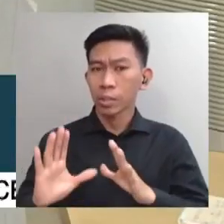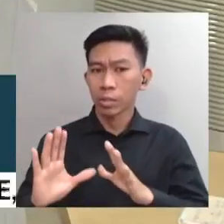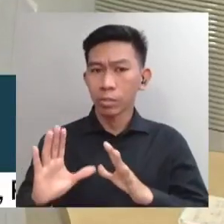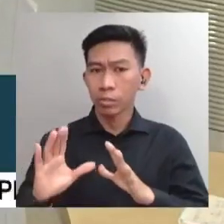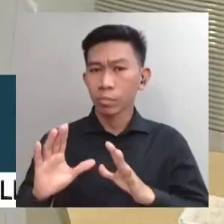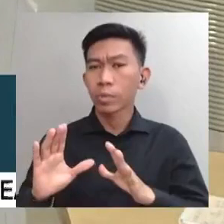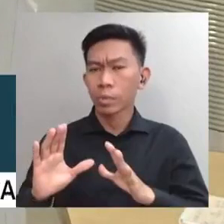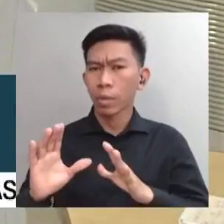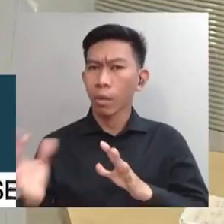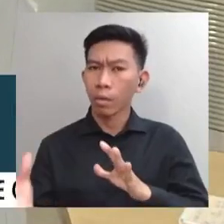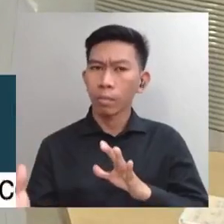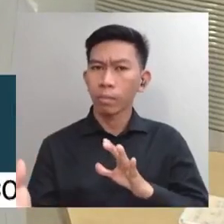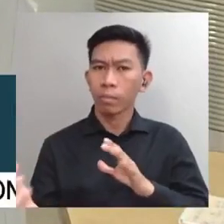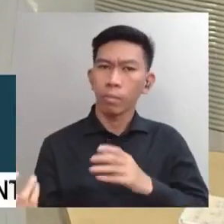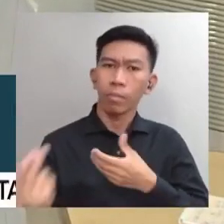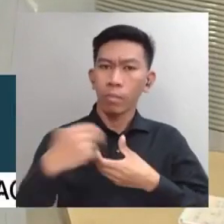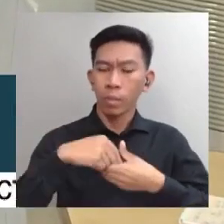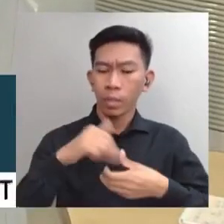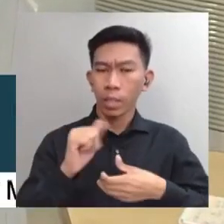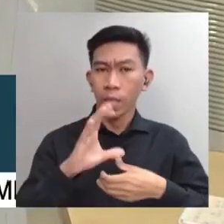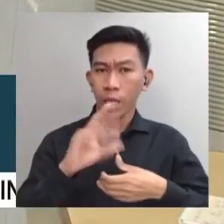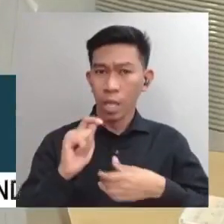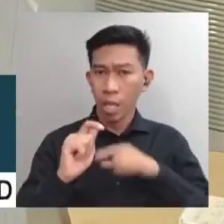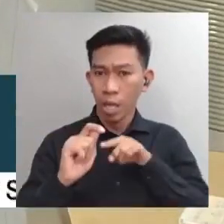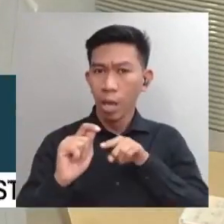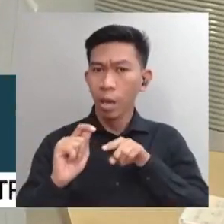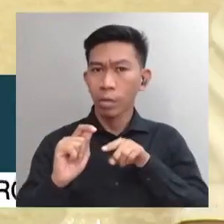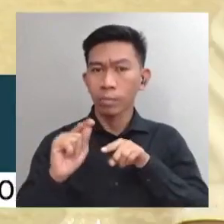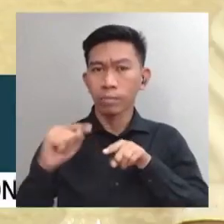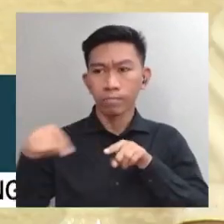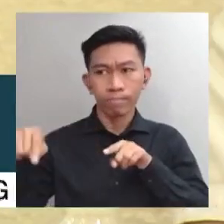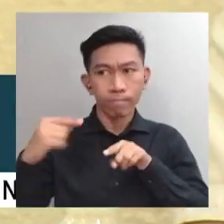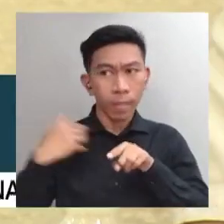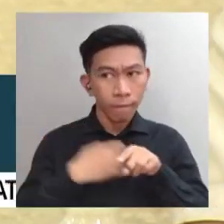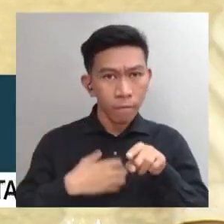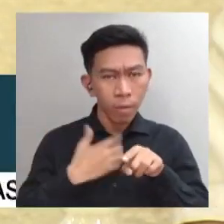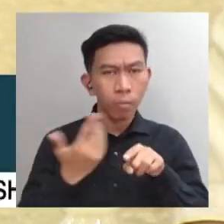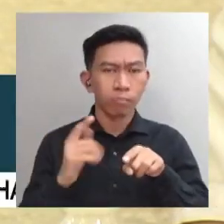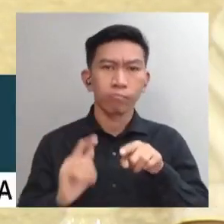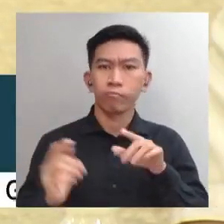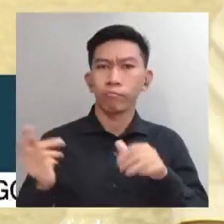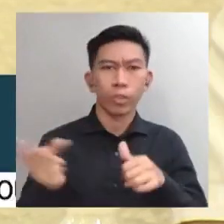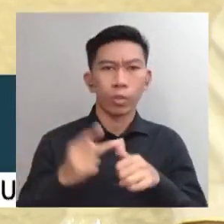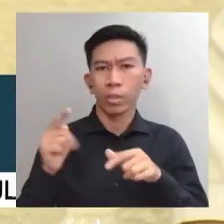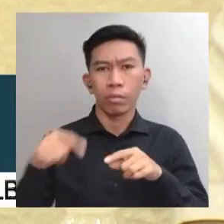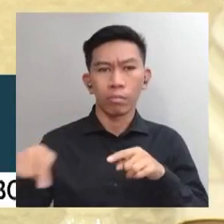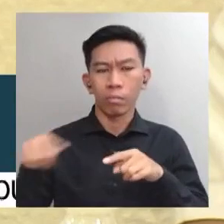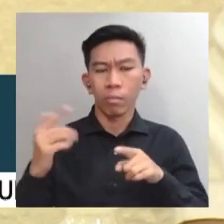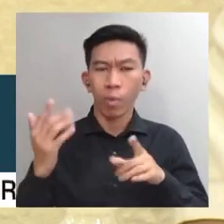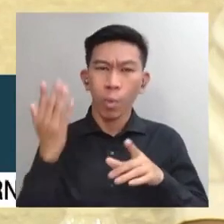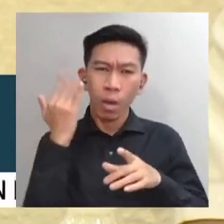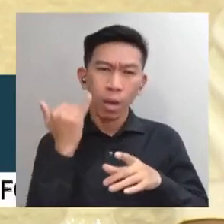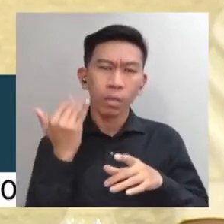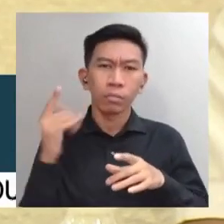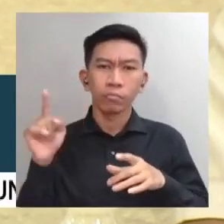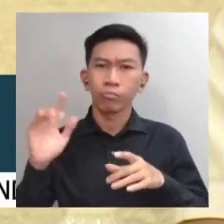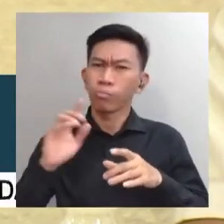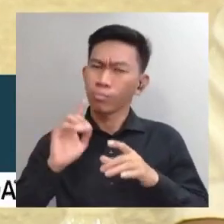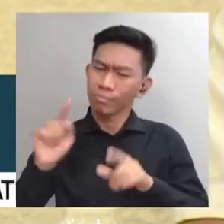ACT will be on top of their complaint. Cuetas calls that memo a systemic harassment of its members.